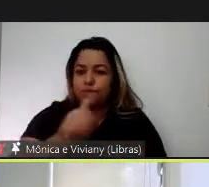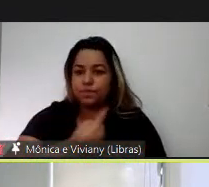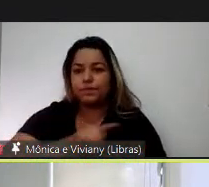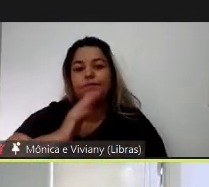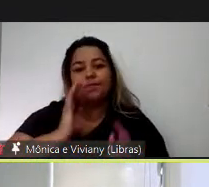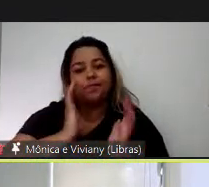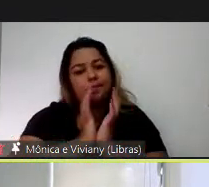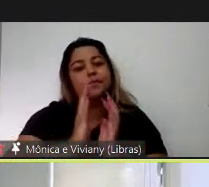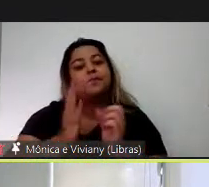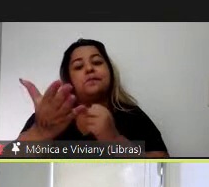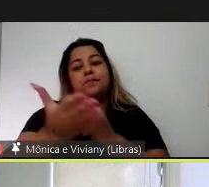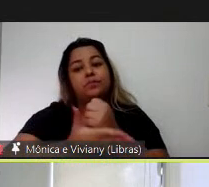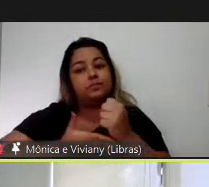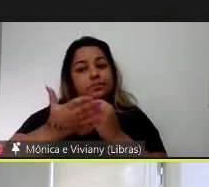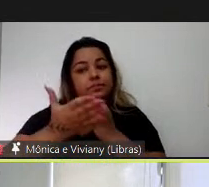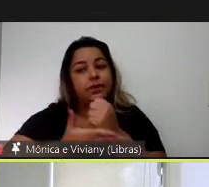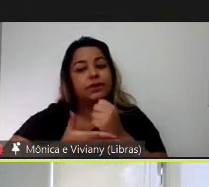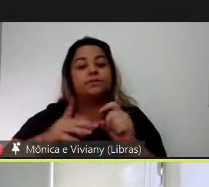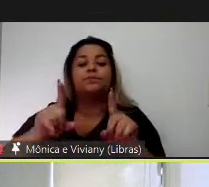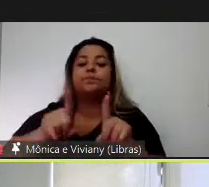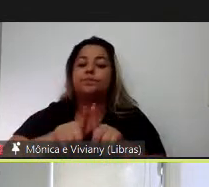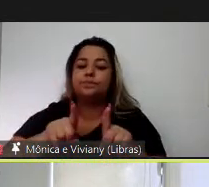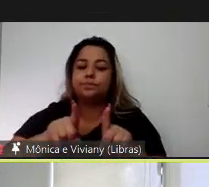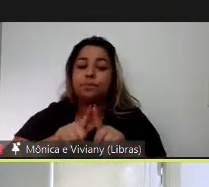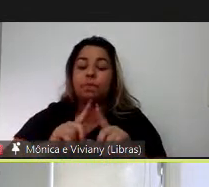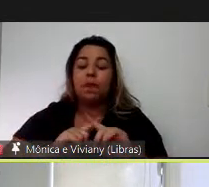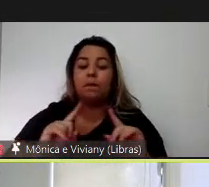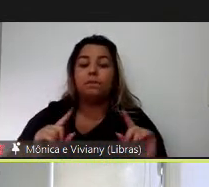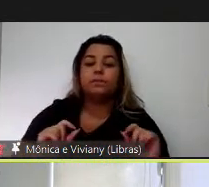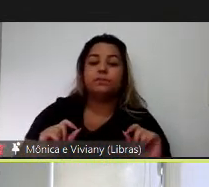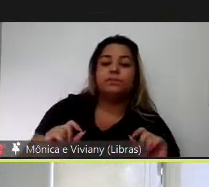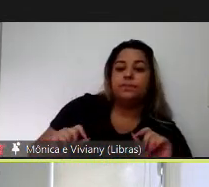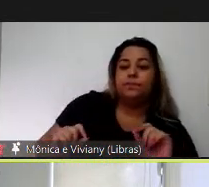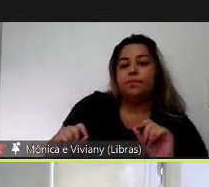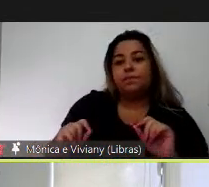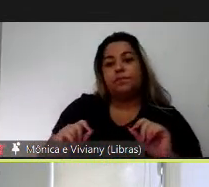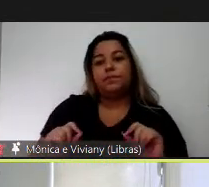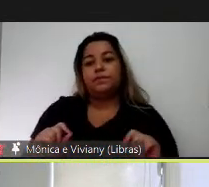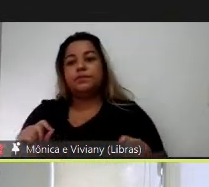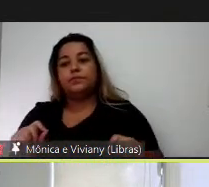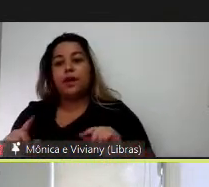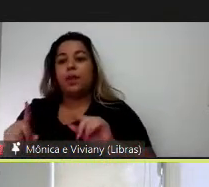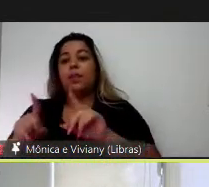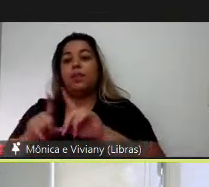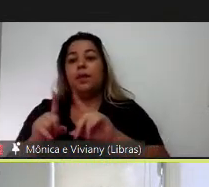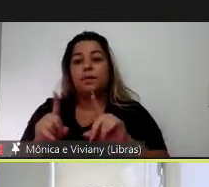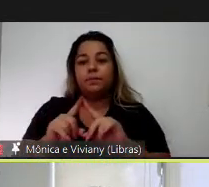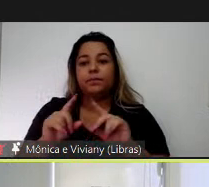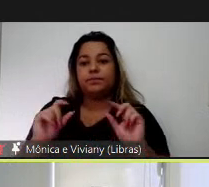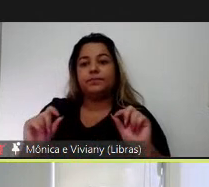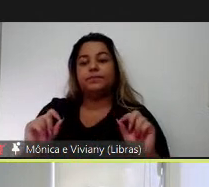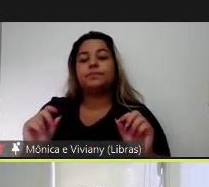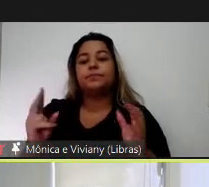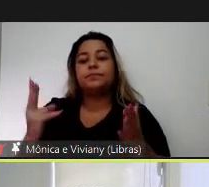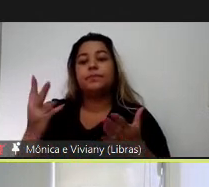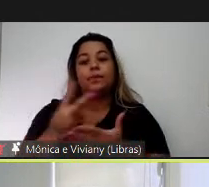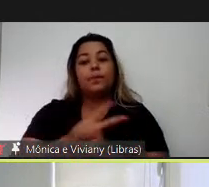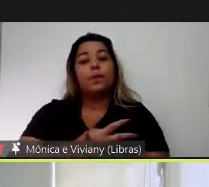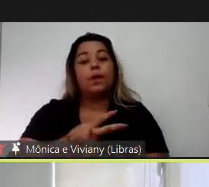national or with our basic teams, but also the